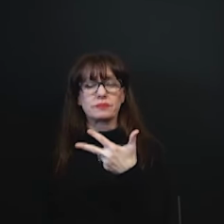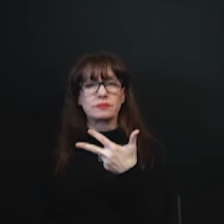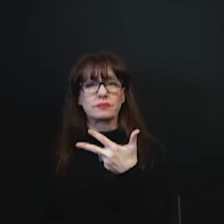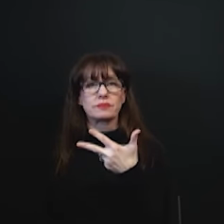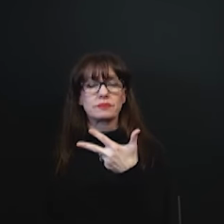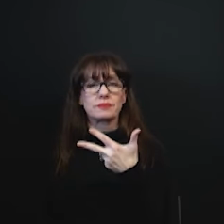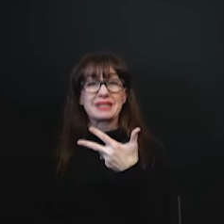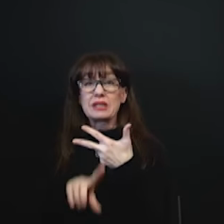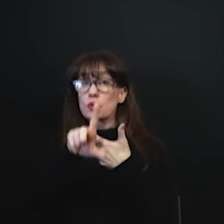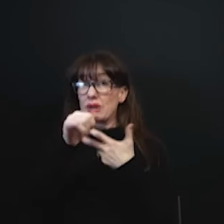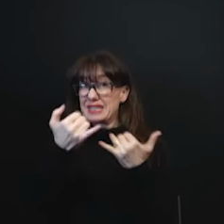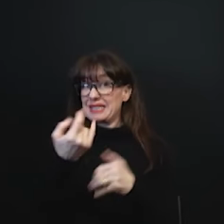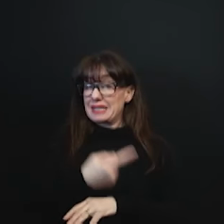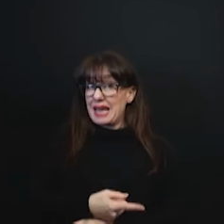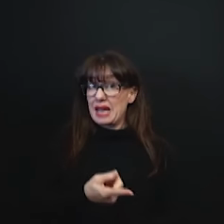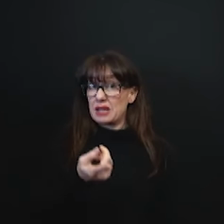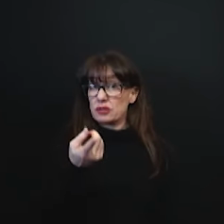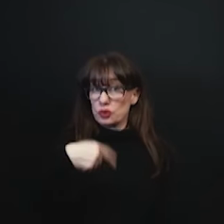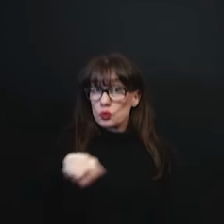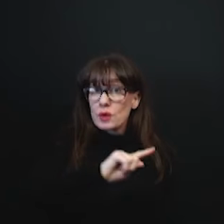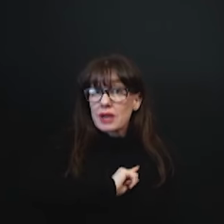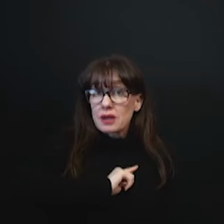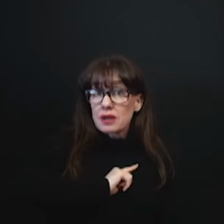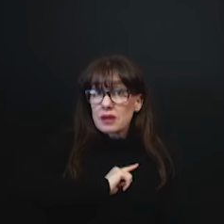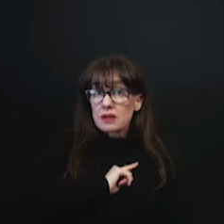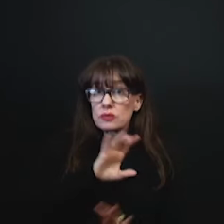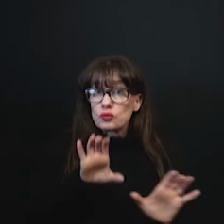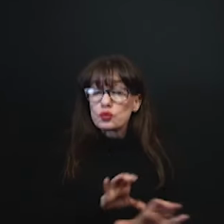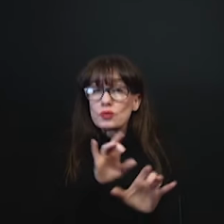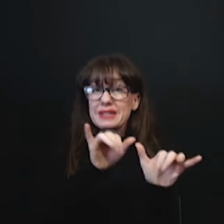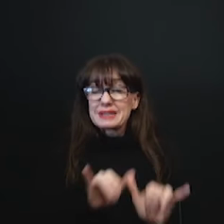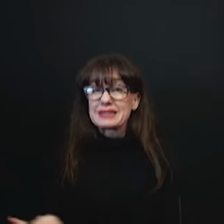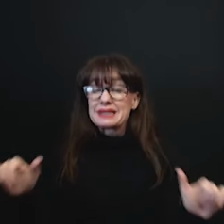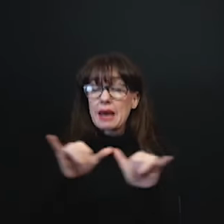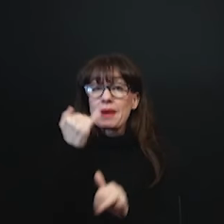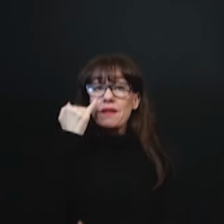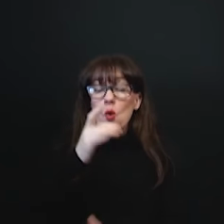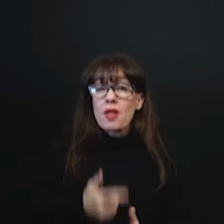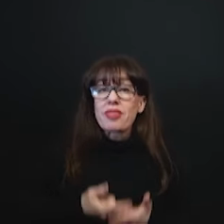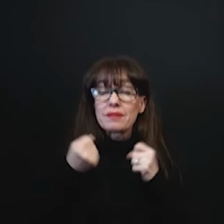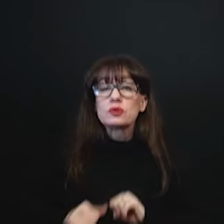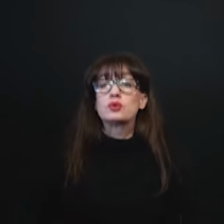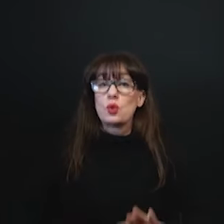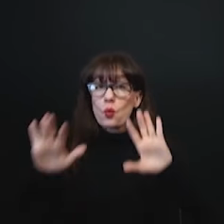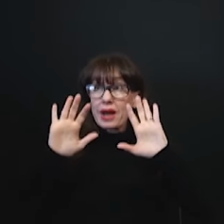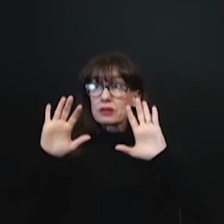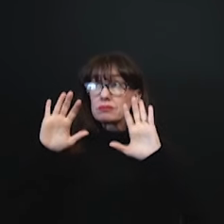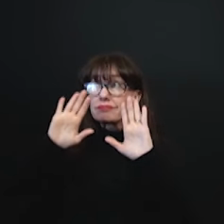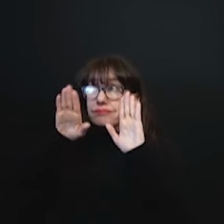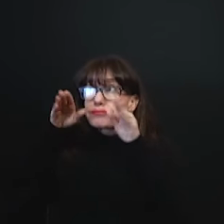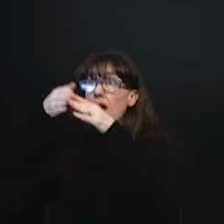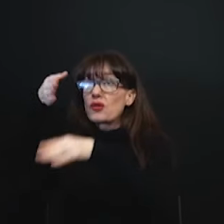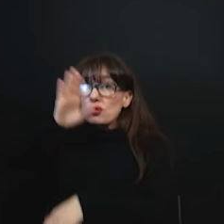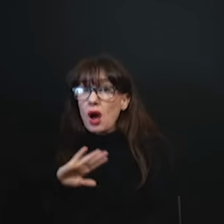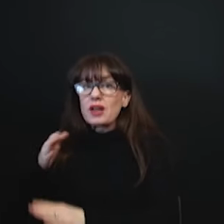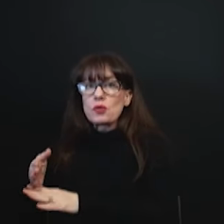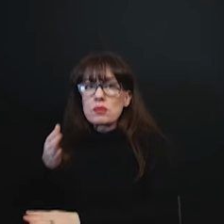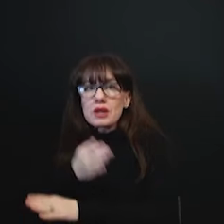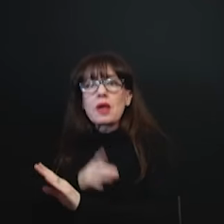The question today is, do we do the same thing? If your life is surrendered to God, you are